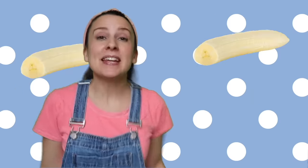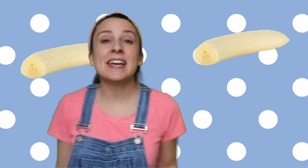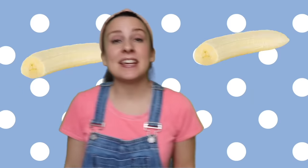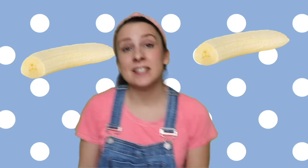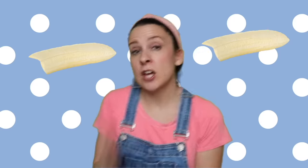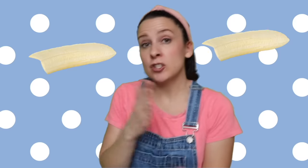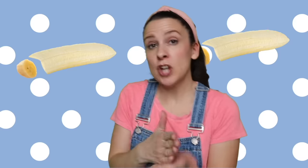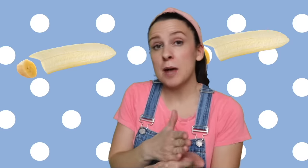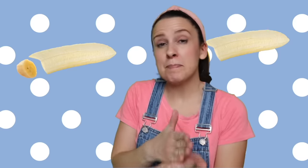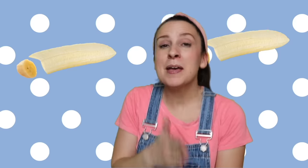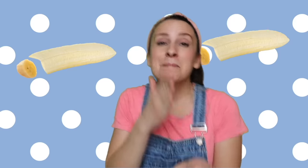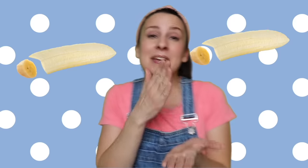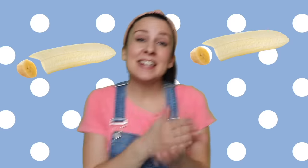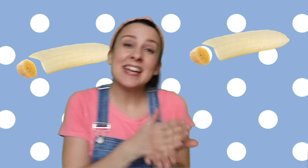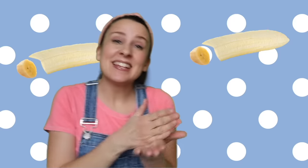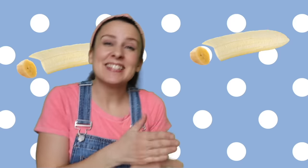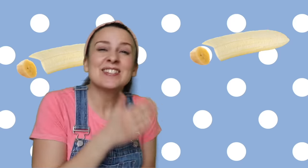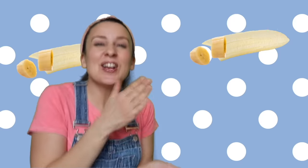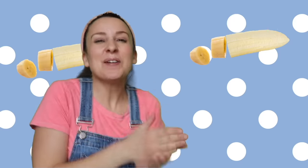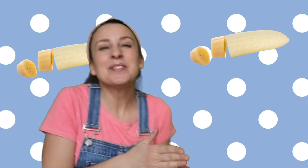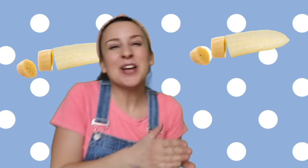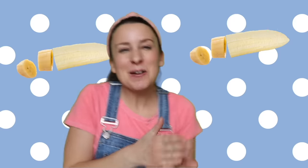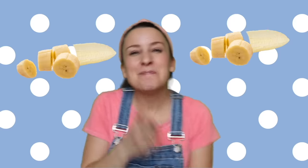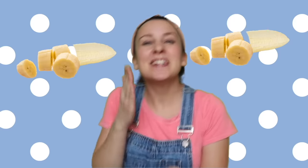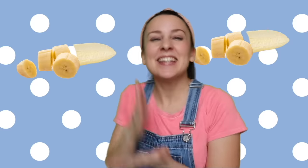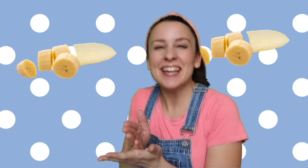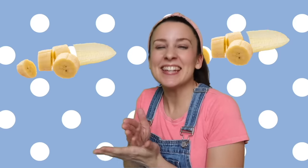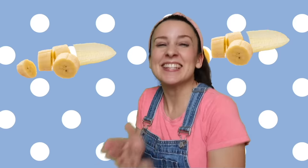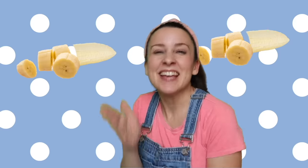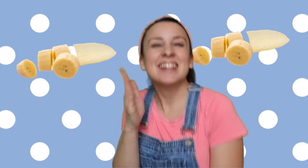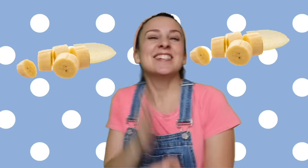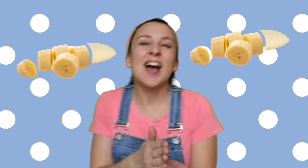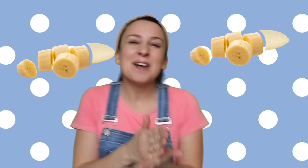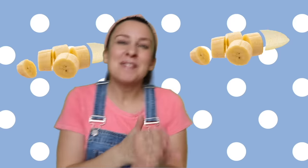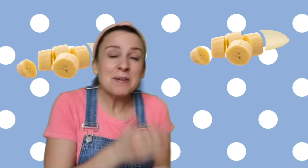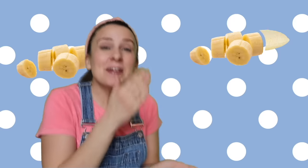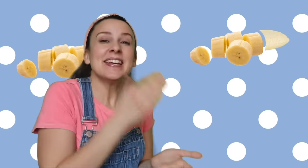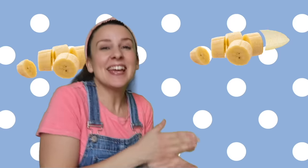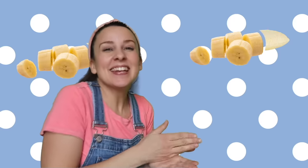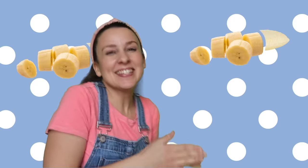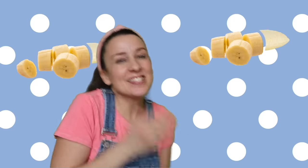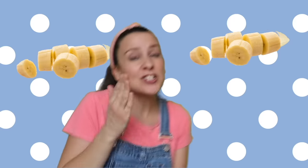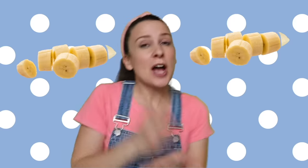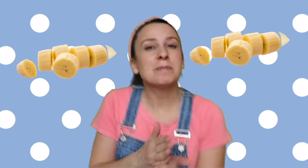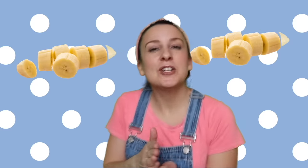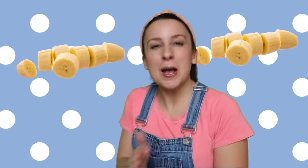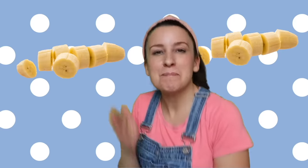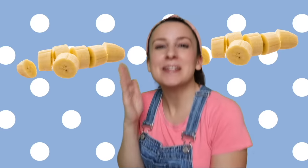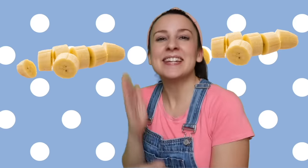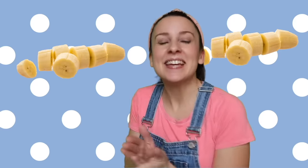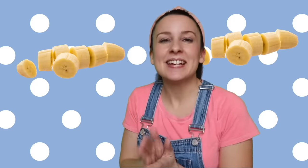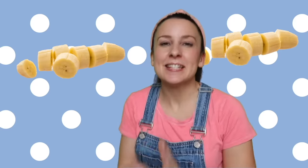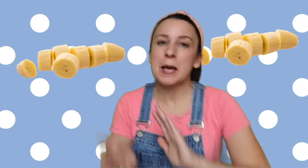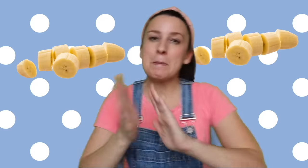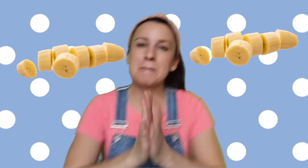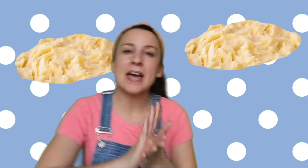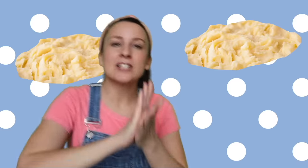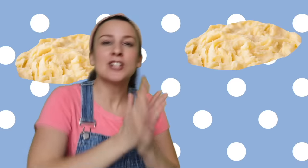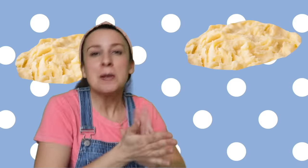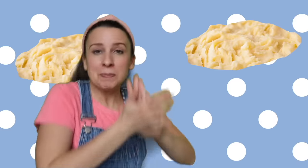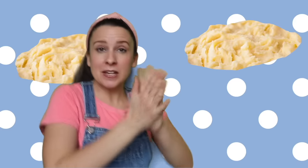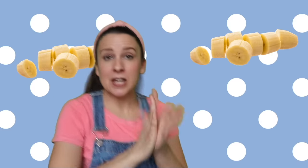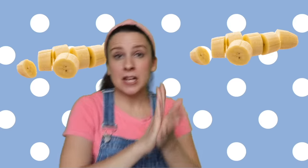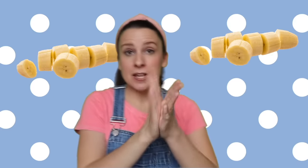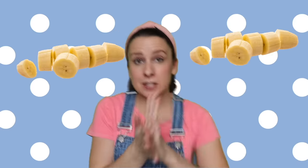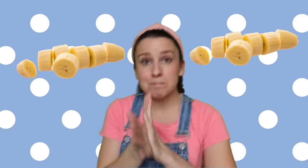peel, bananas, chop, bananas, chop, chop, bananas, chop, bananas, chop, chop, bananas,